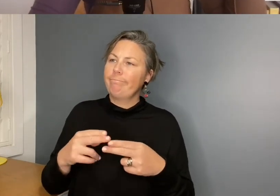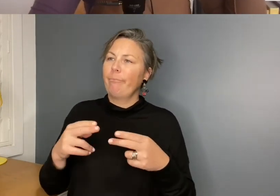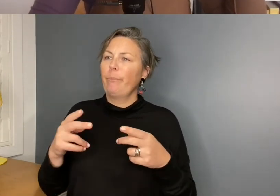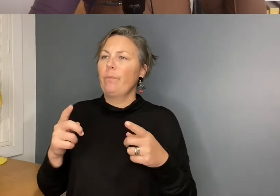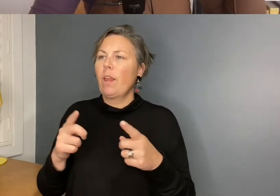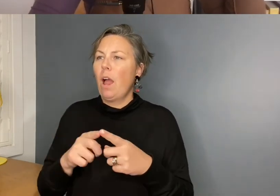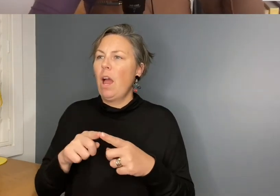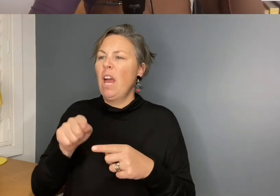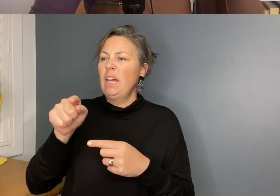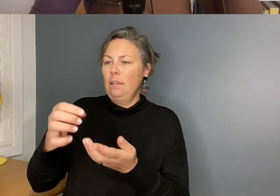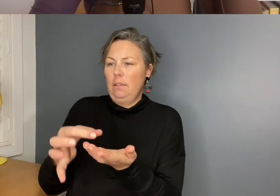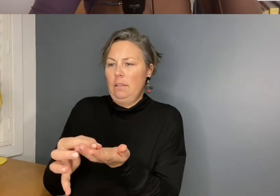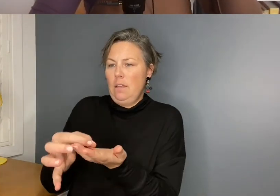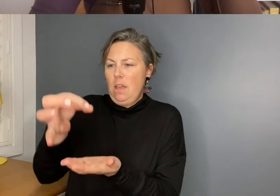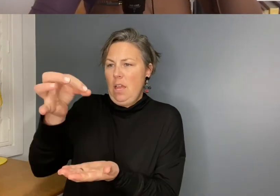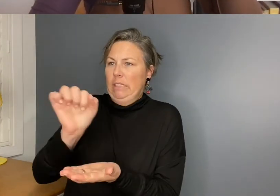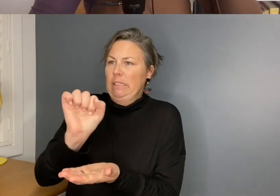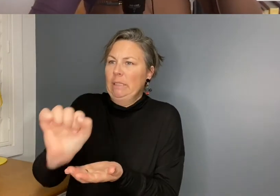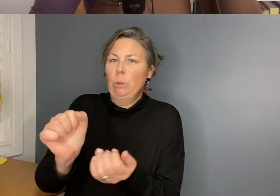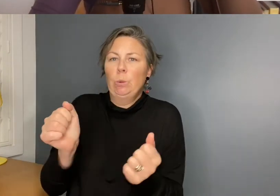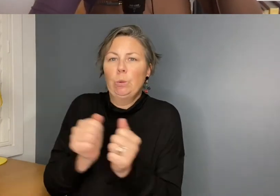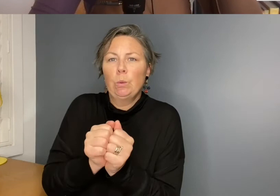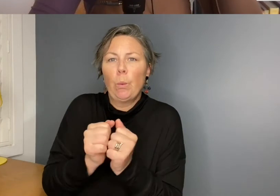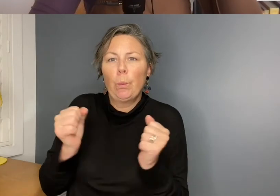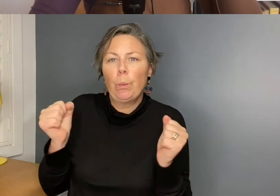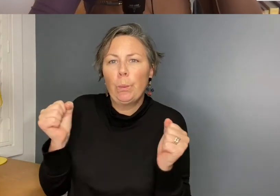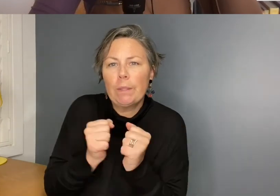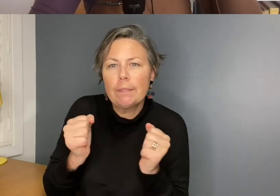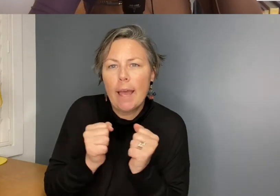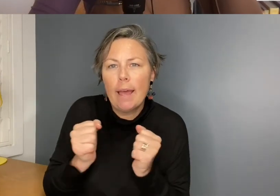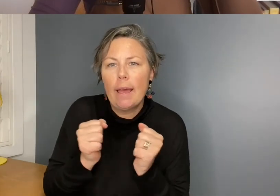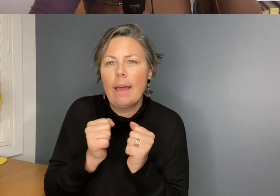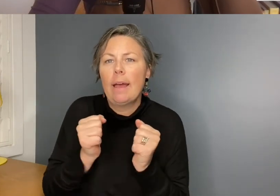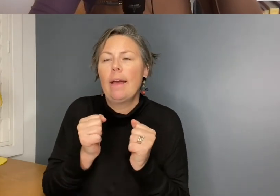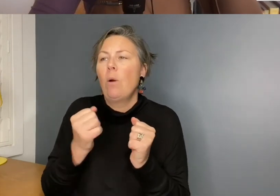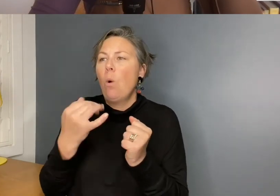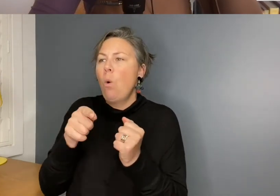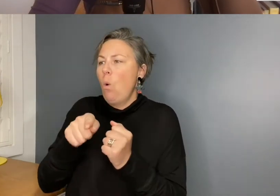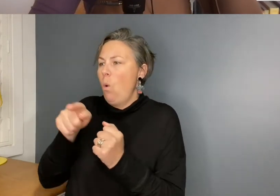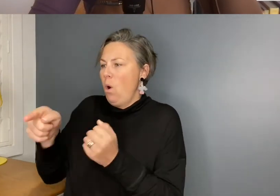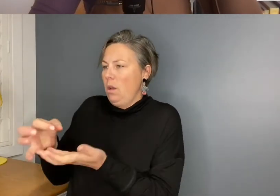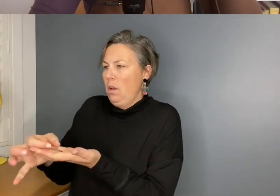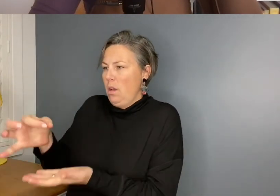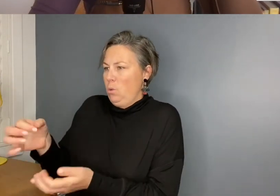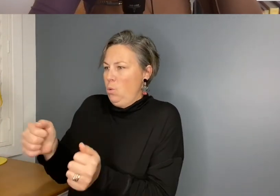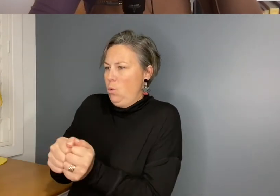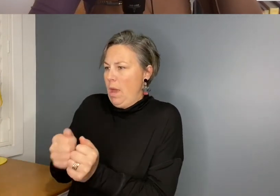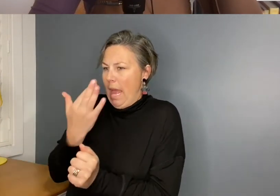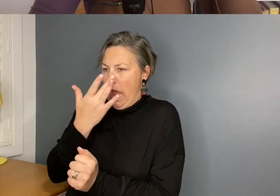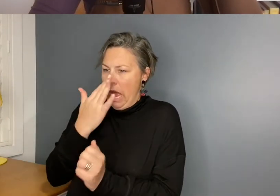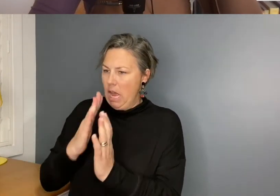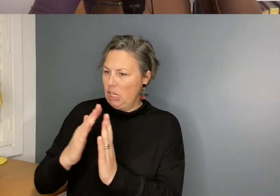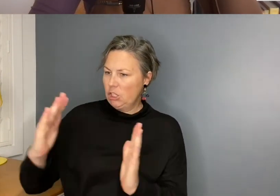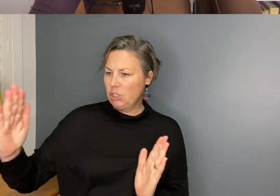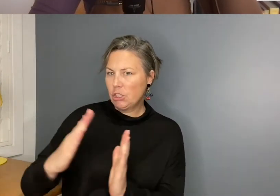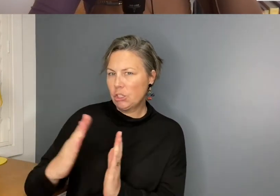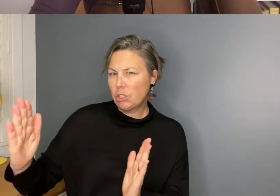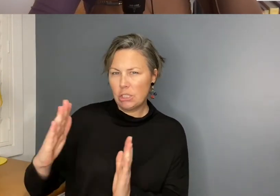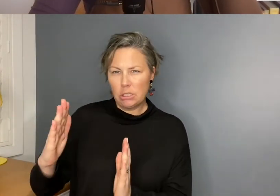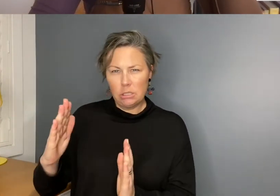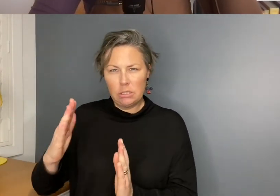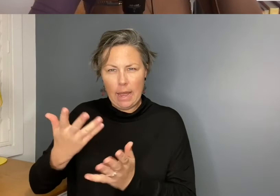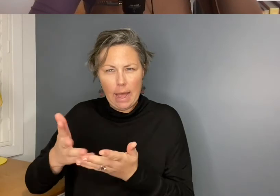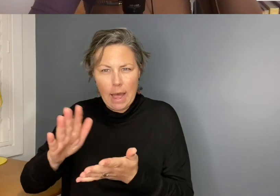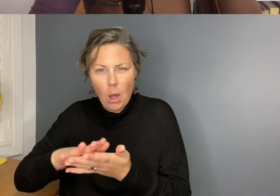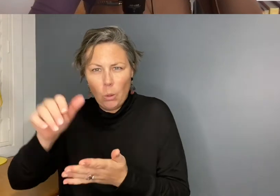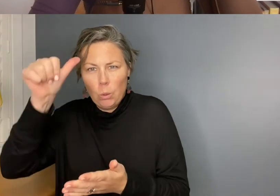good for like the winter season to fight certain bugs, or for a certain age of child? Or how do you understand like